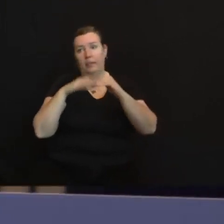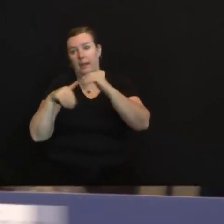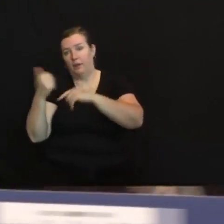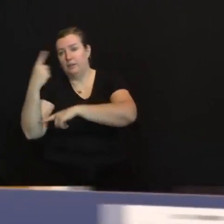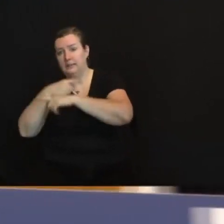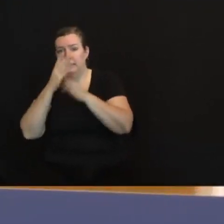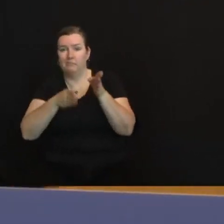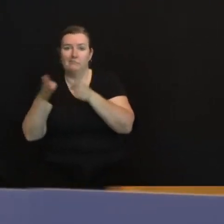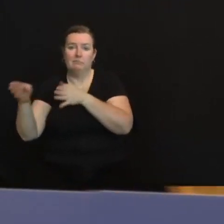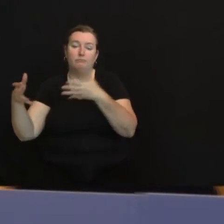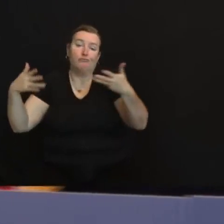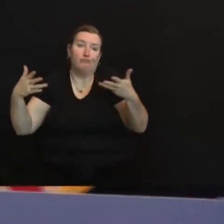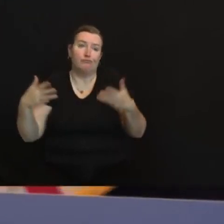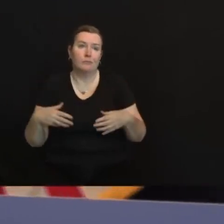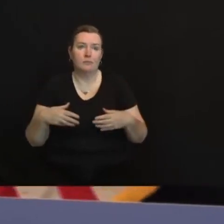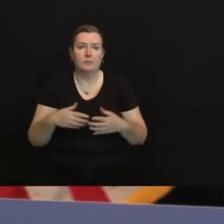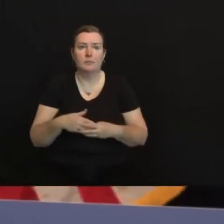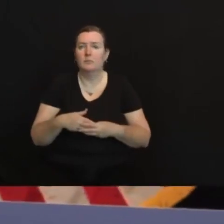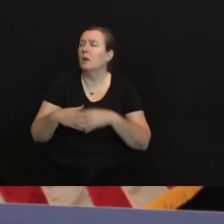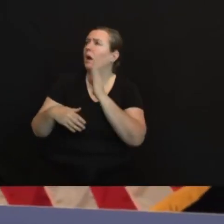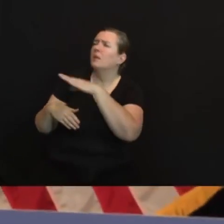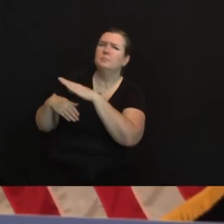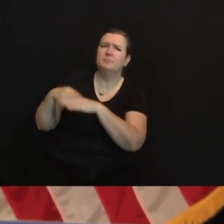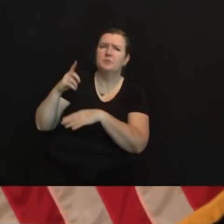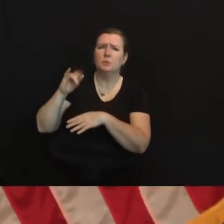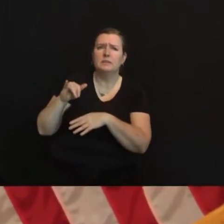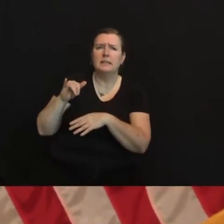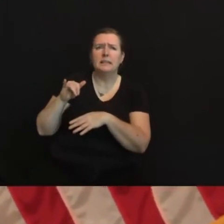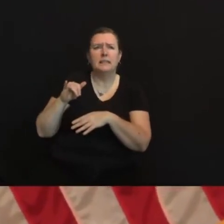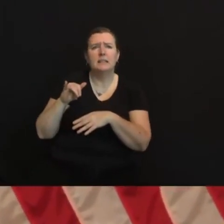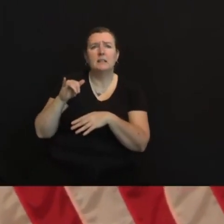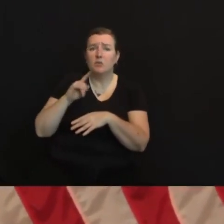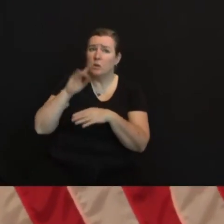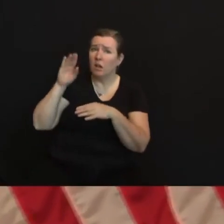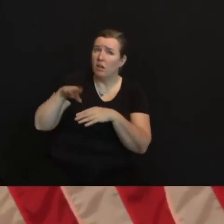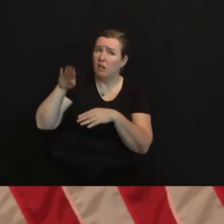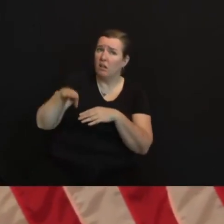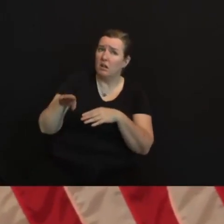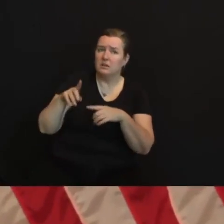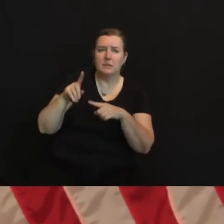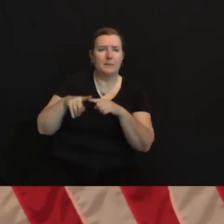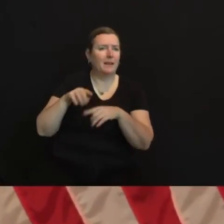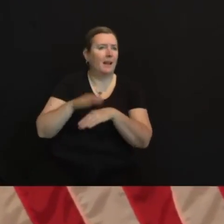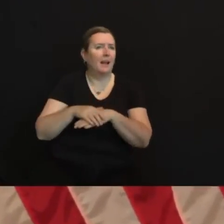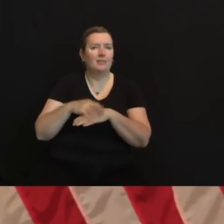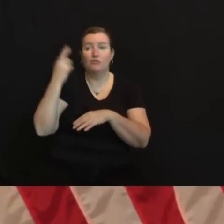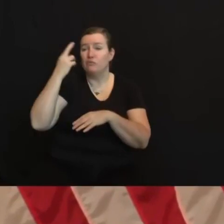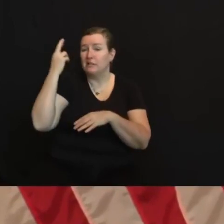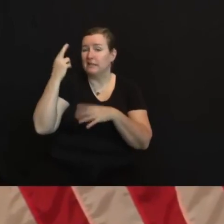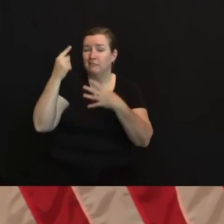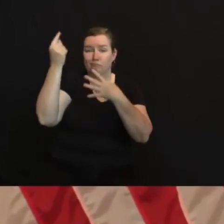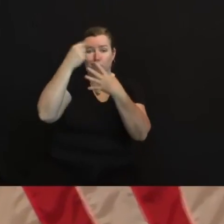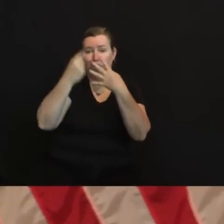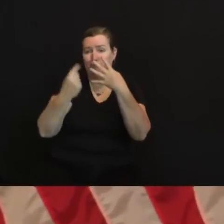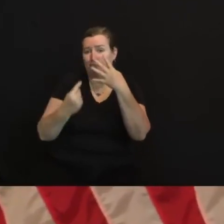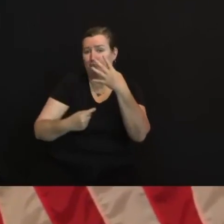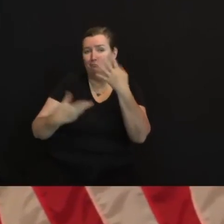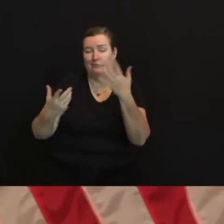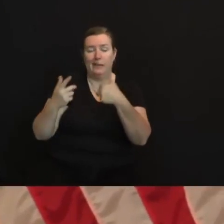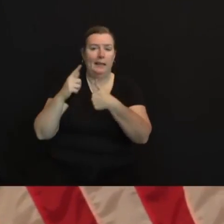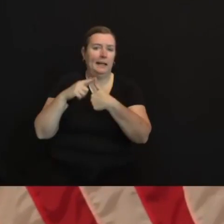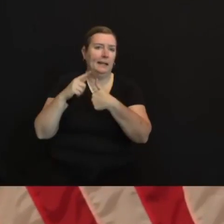So related to the testing fluctuations, that could depend on a lot of different factors, one of which, relates to what's being done